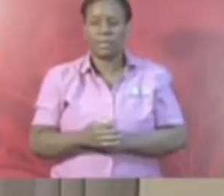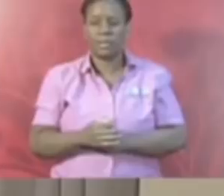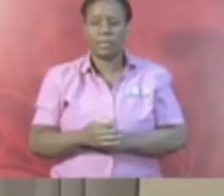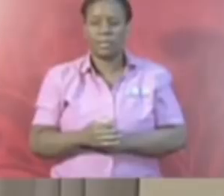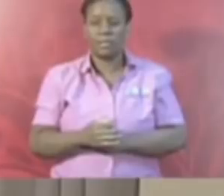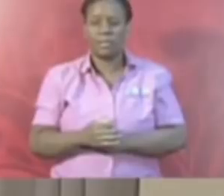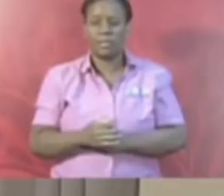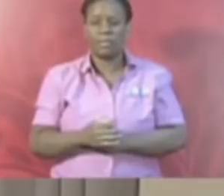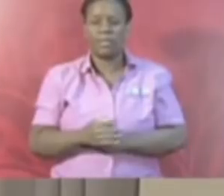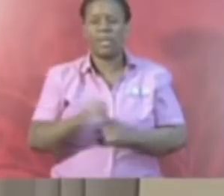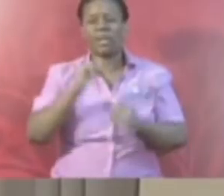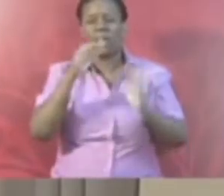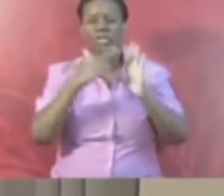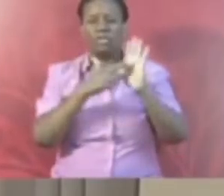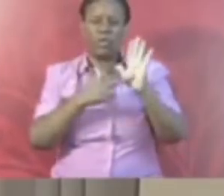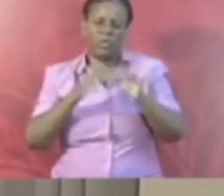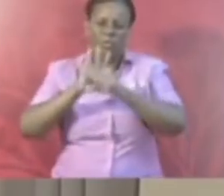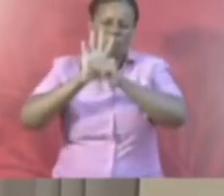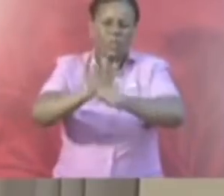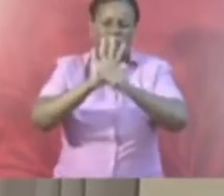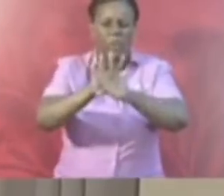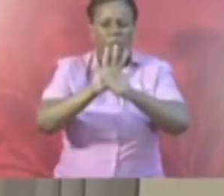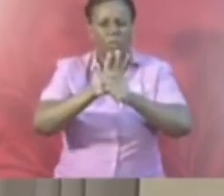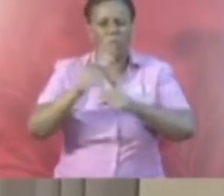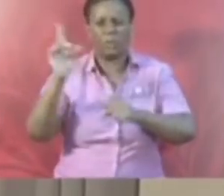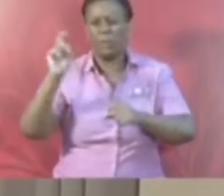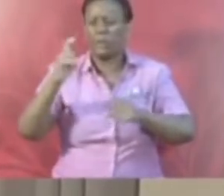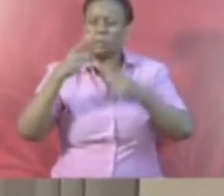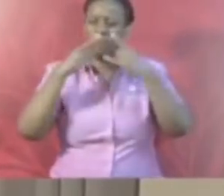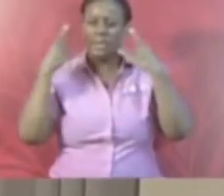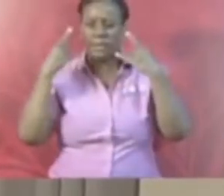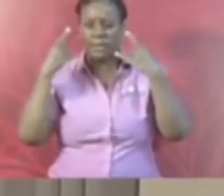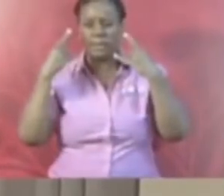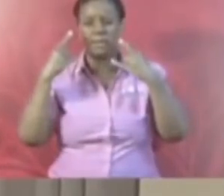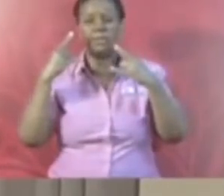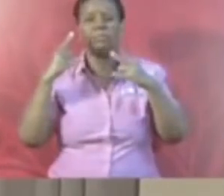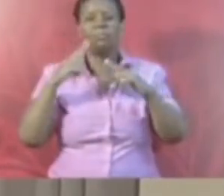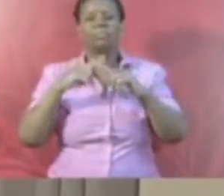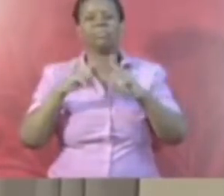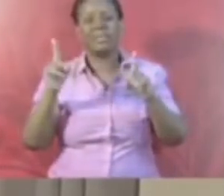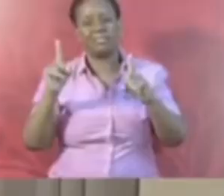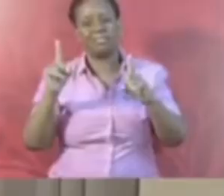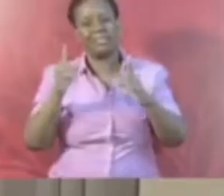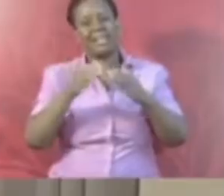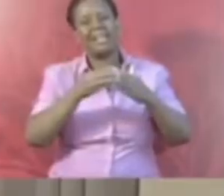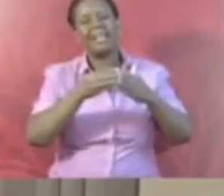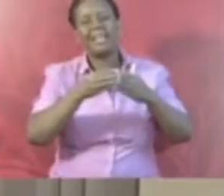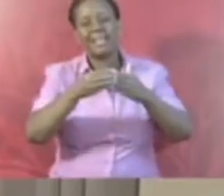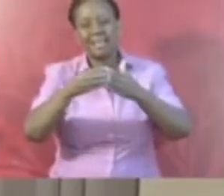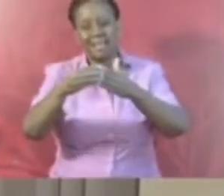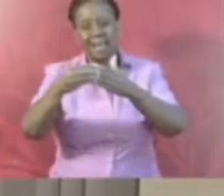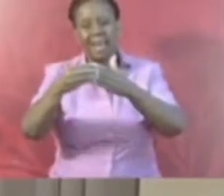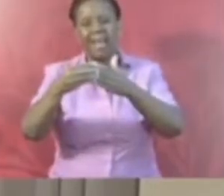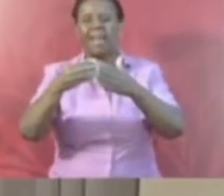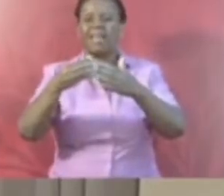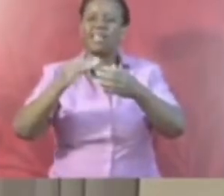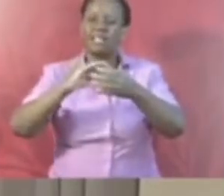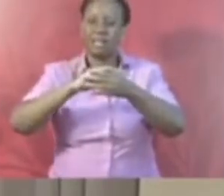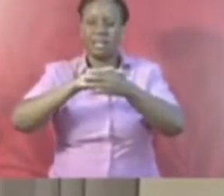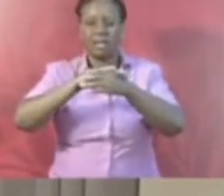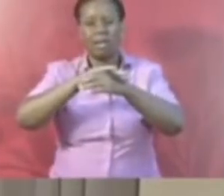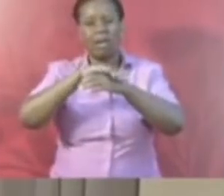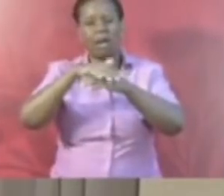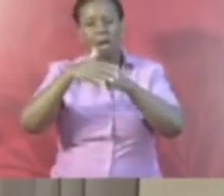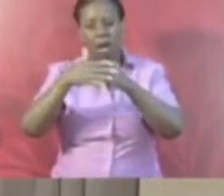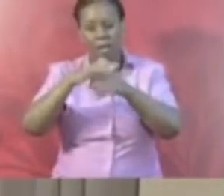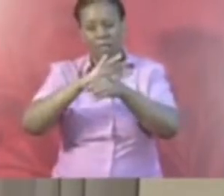wear a mask. It is a regulation that guides behavior to cover your face. You have options: